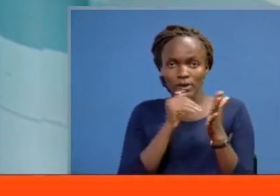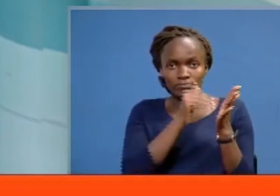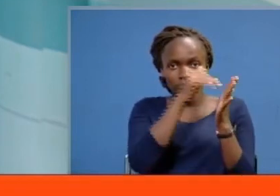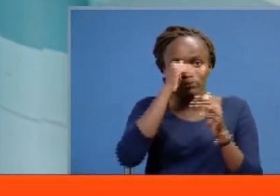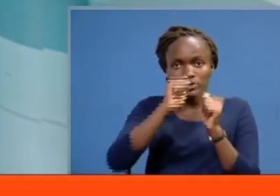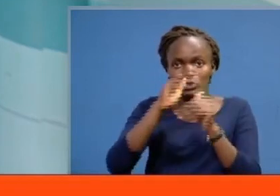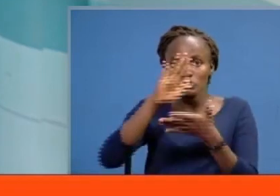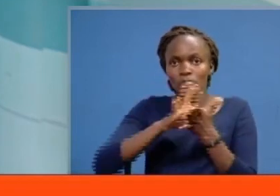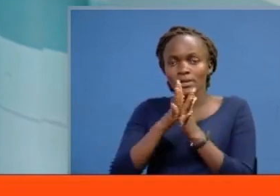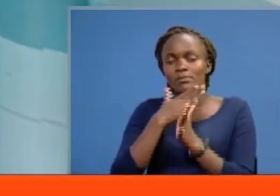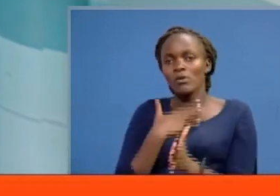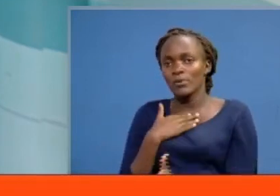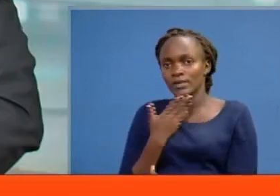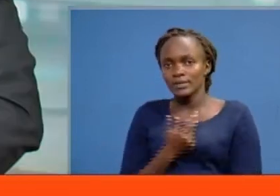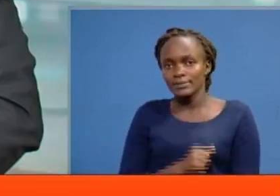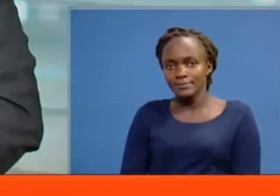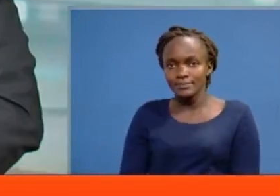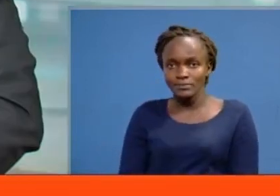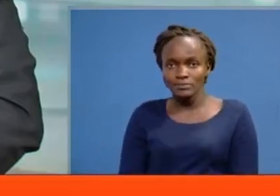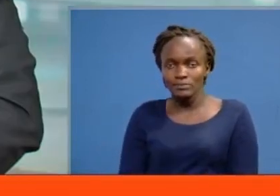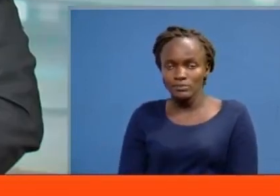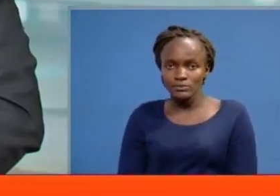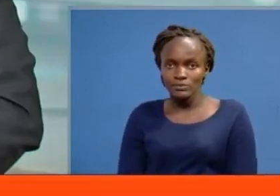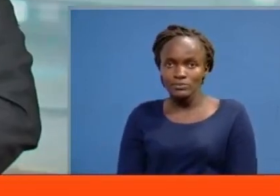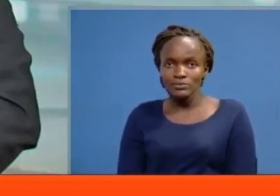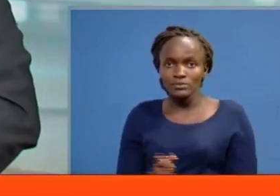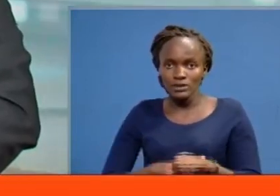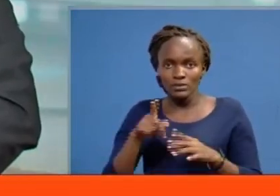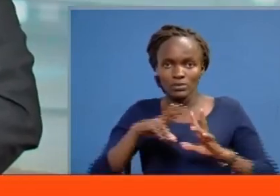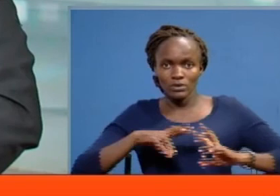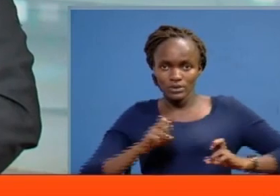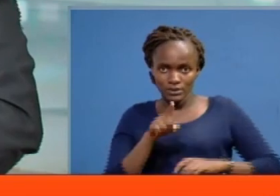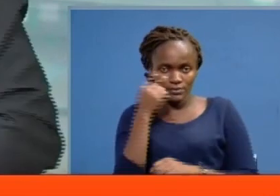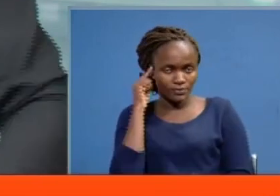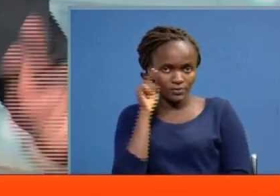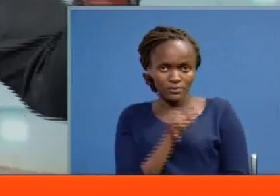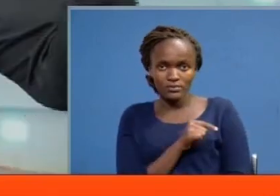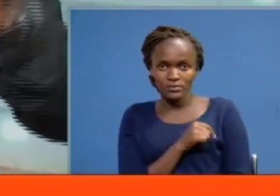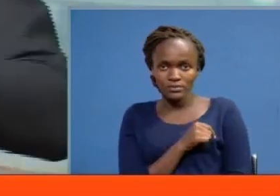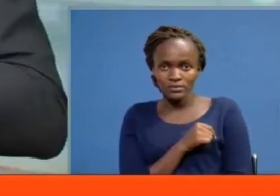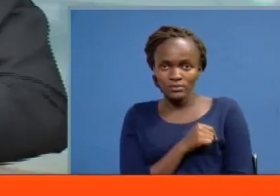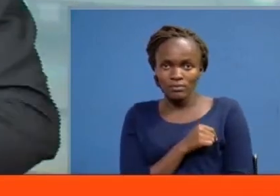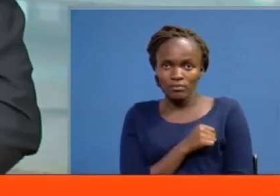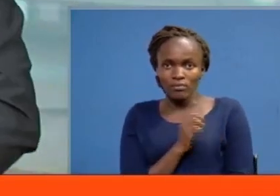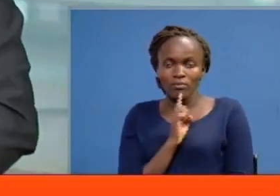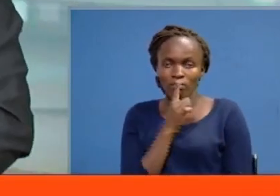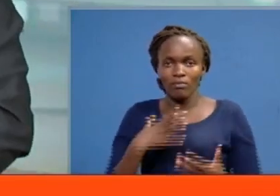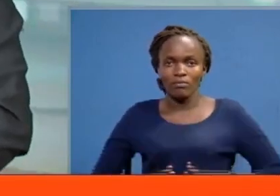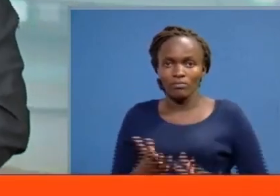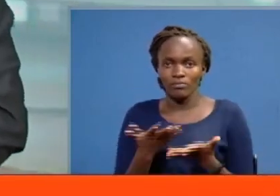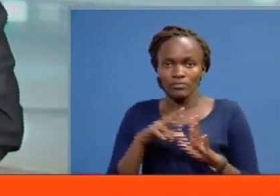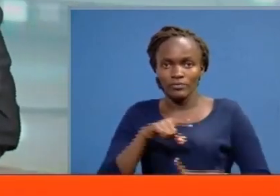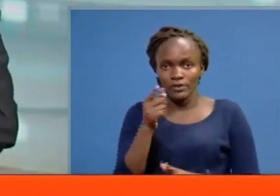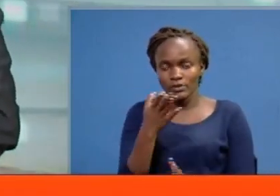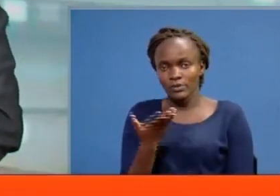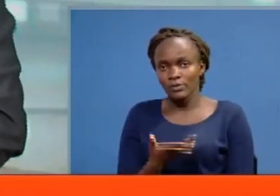become. Yeah. Definitely. And as they look for you now that you're a mentor, kindly, I want you to go back to your camera, tell people where they can find